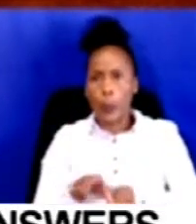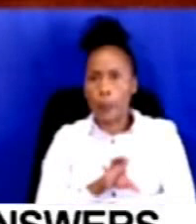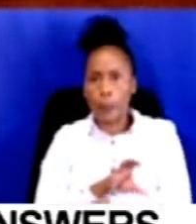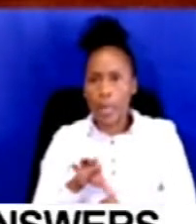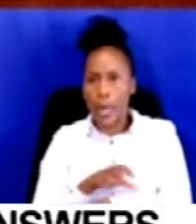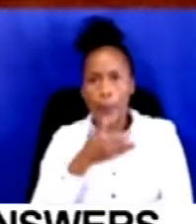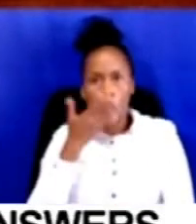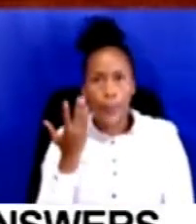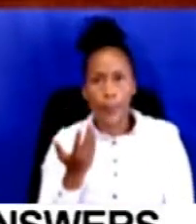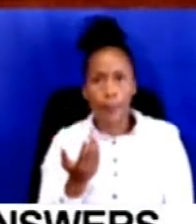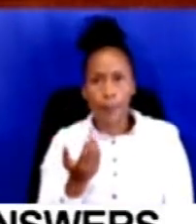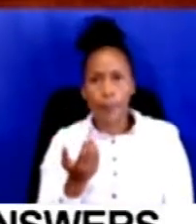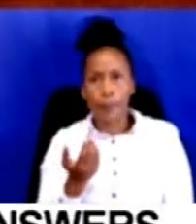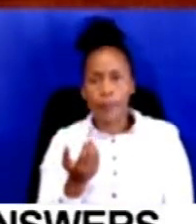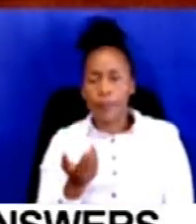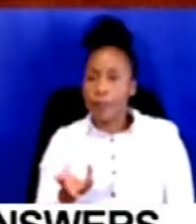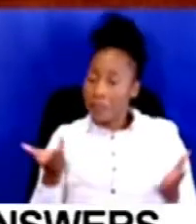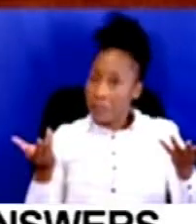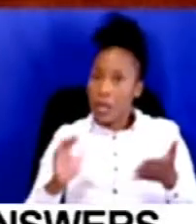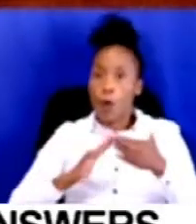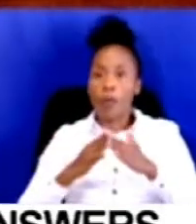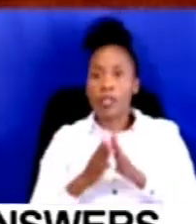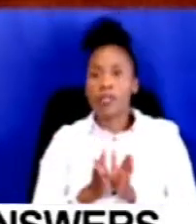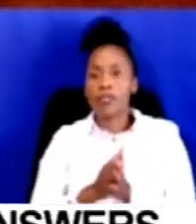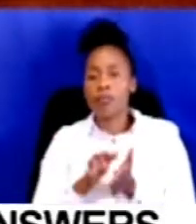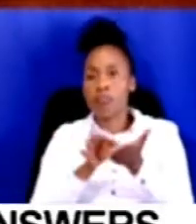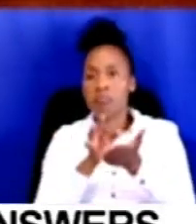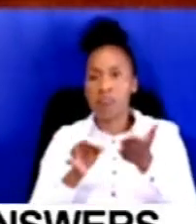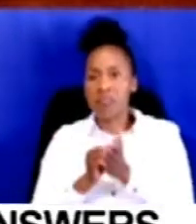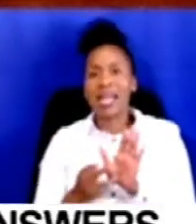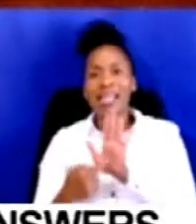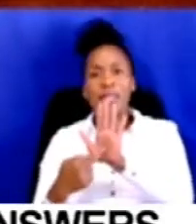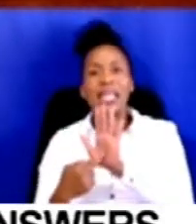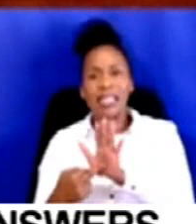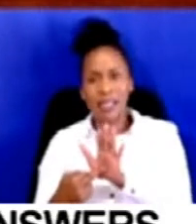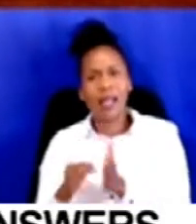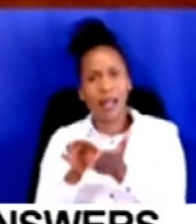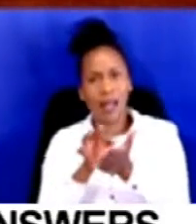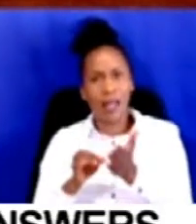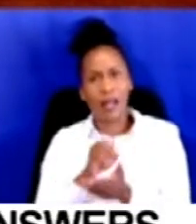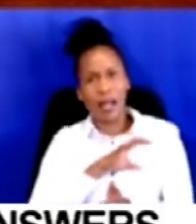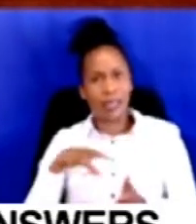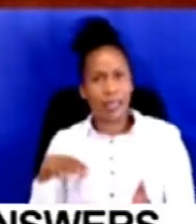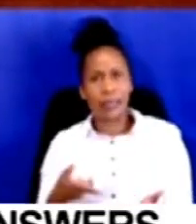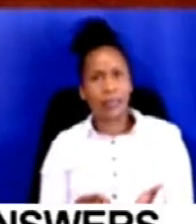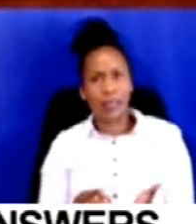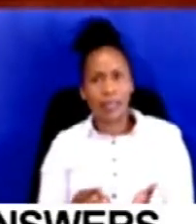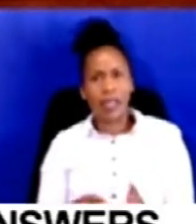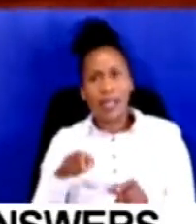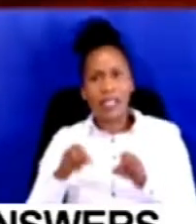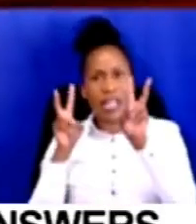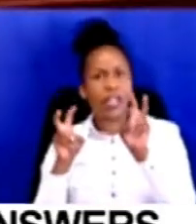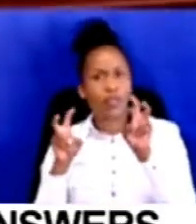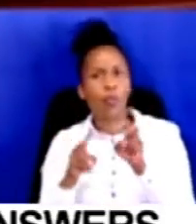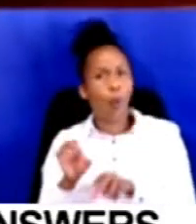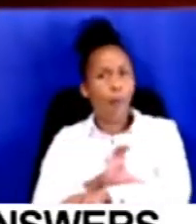that communities elect their representative, they elect their councillors. And so using a computer should not be a prerequisite